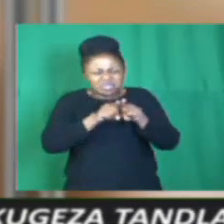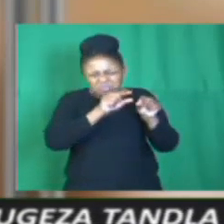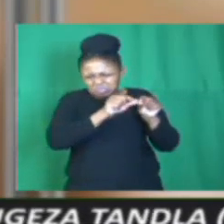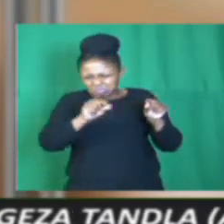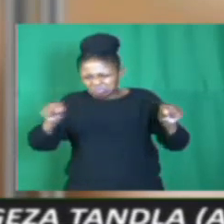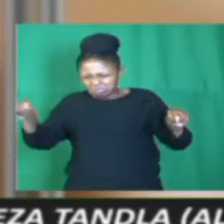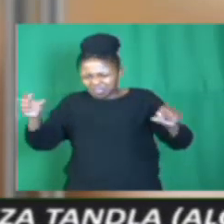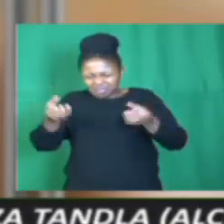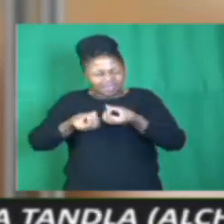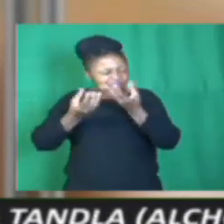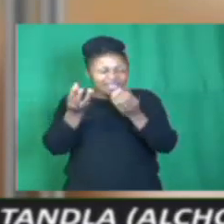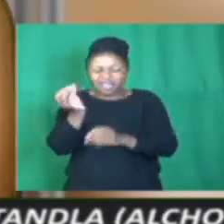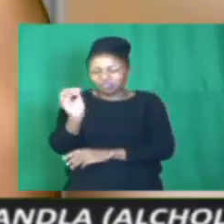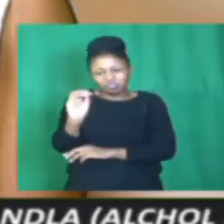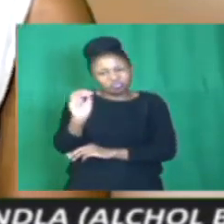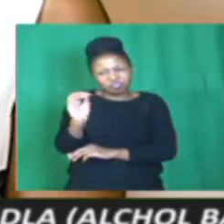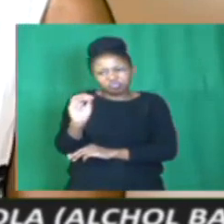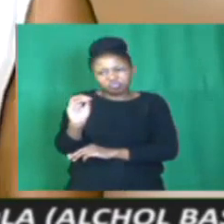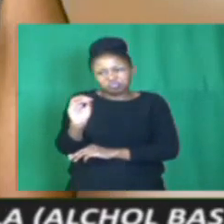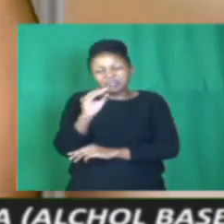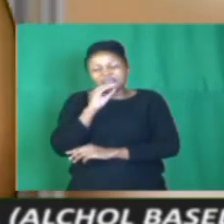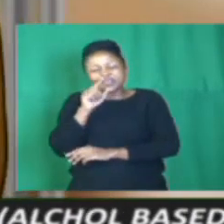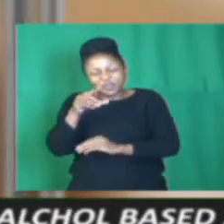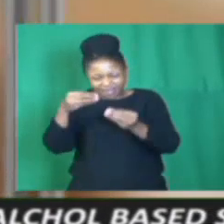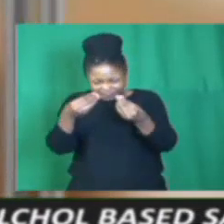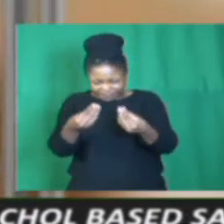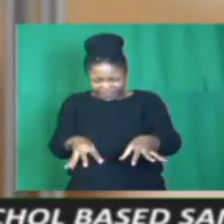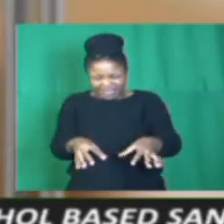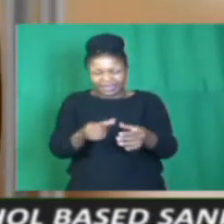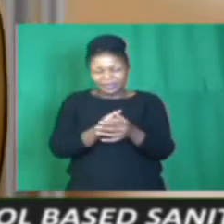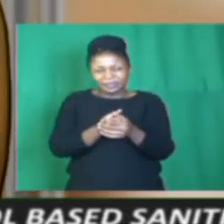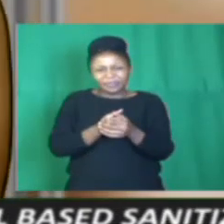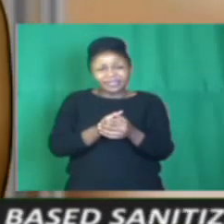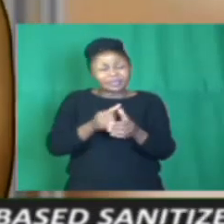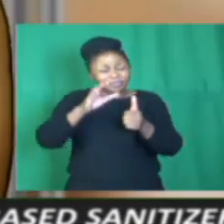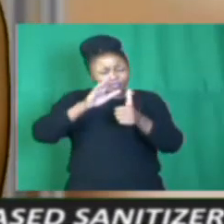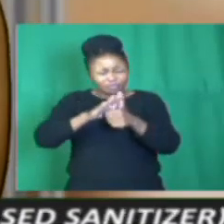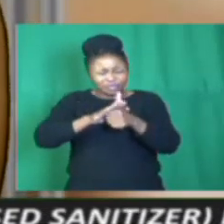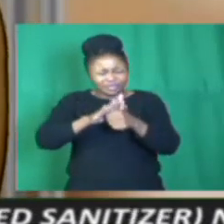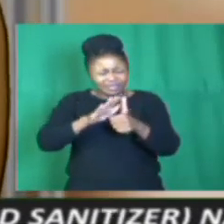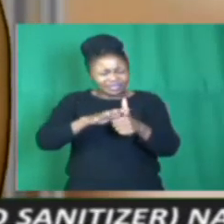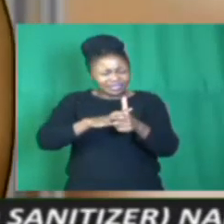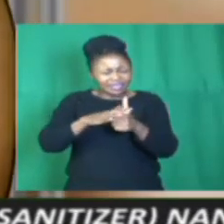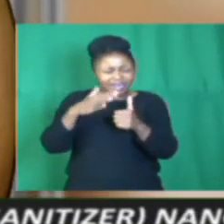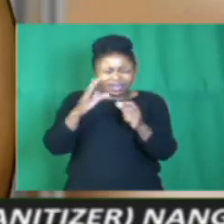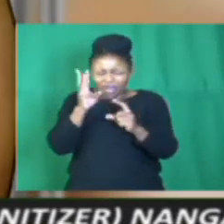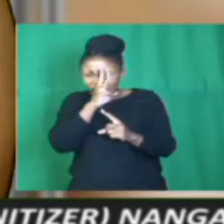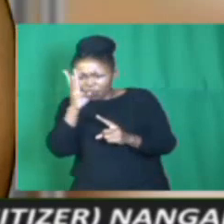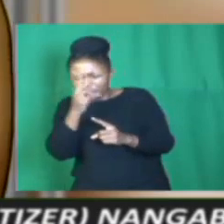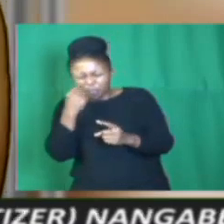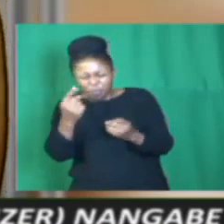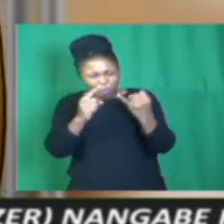mark? That would be a problem. Okay, so make sure that you take a note of that as